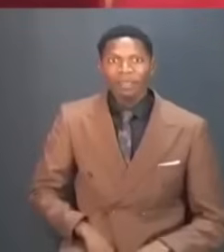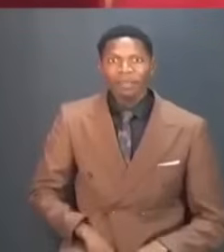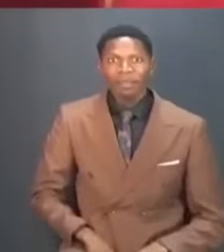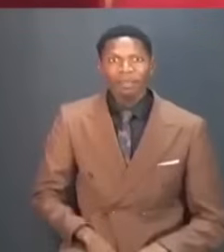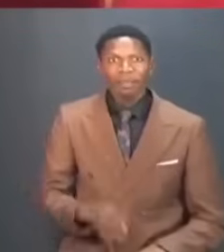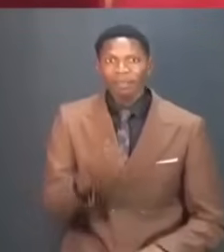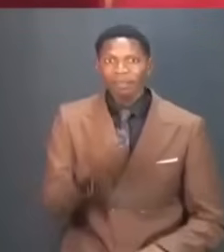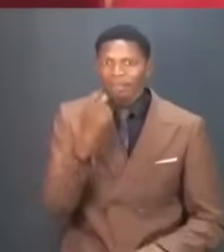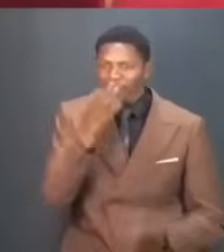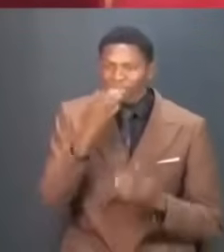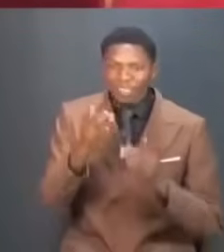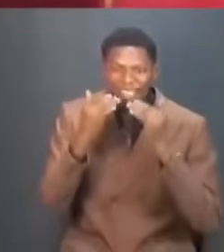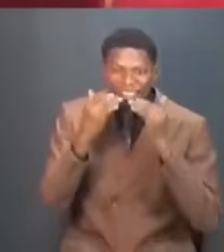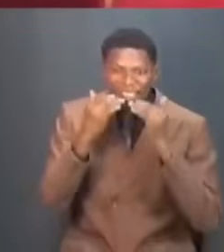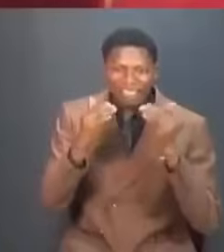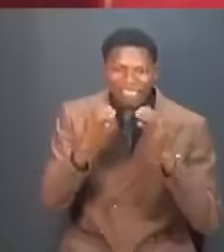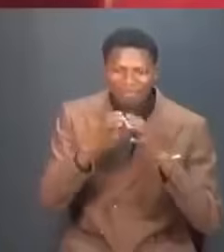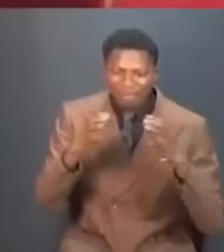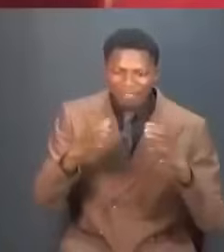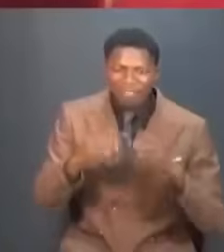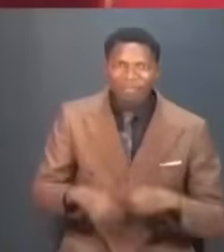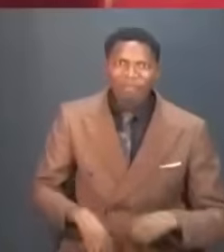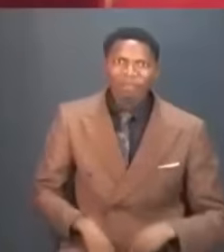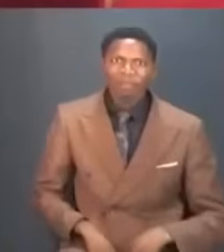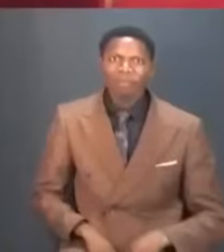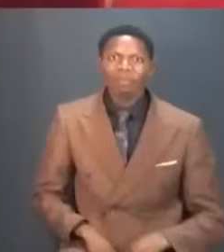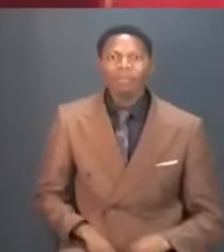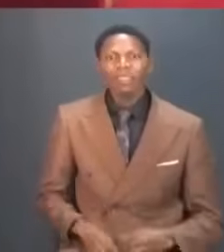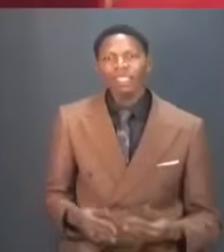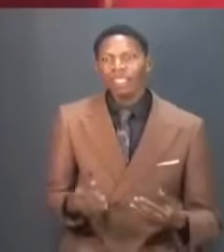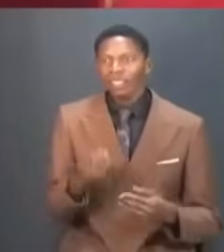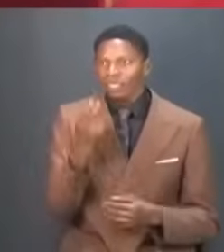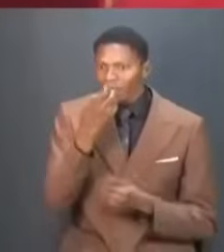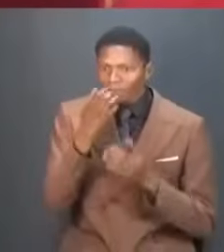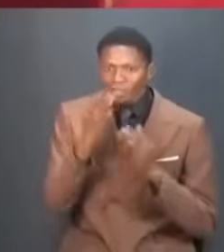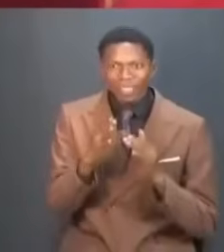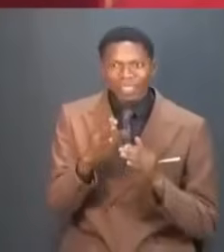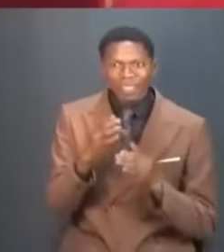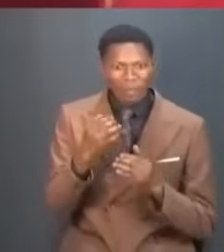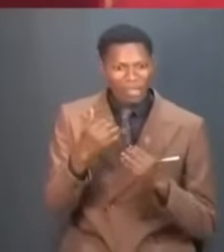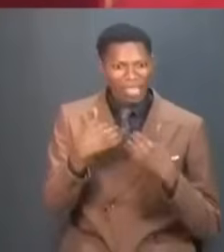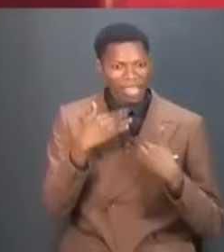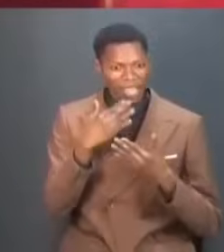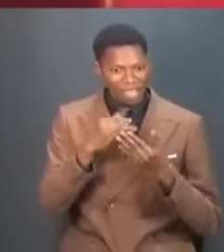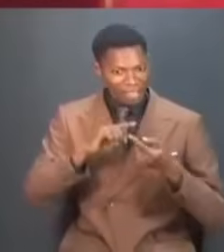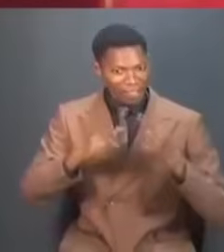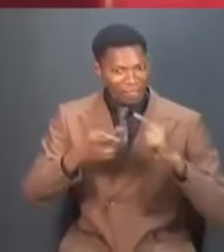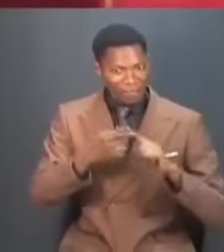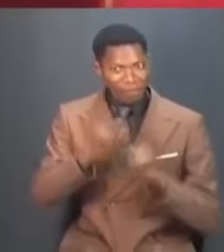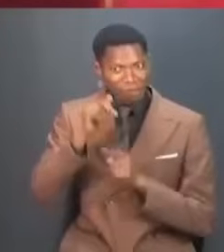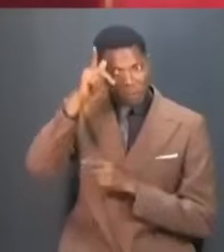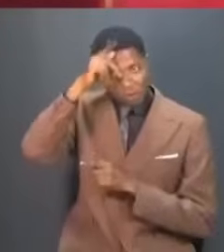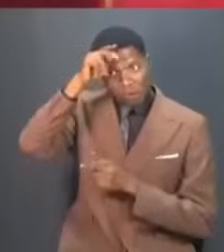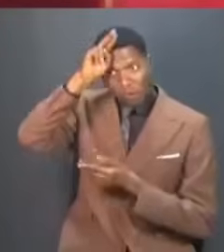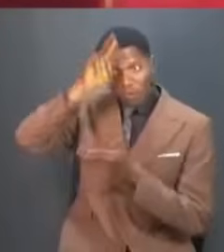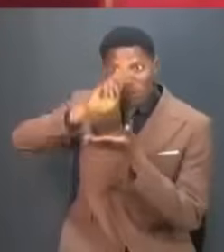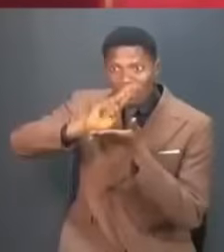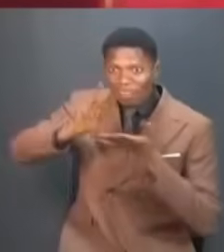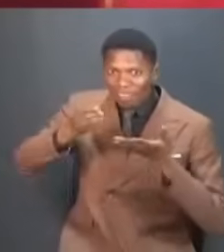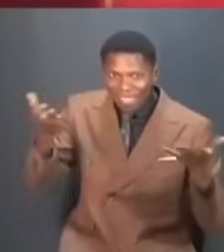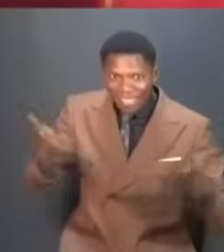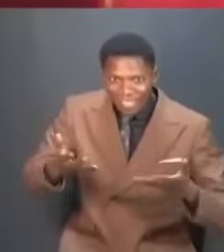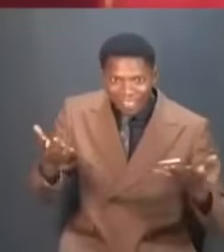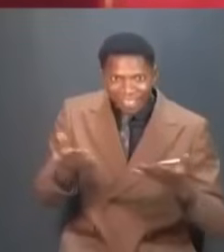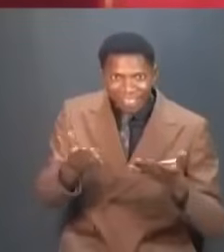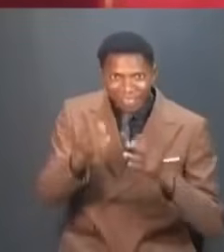Mr. Speaker, thank you very much. Mr. Speaker, thankfully, we have colleagues from KNUST here. Honorable